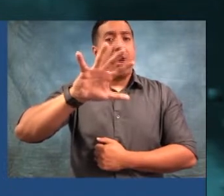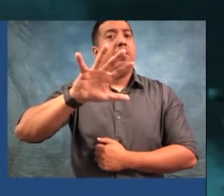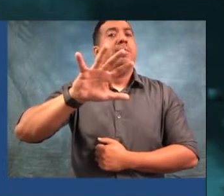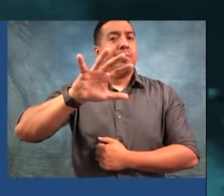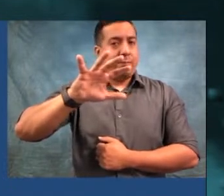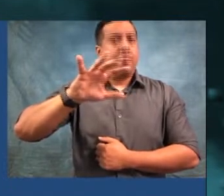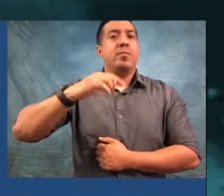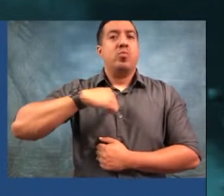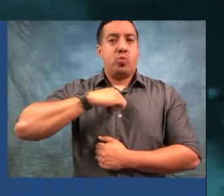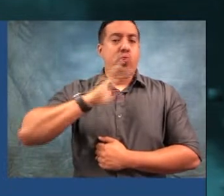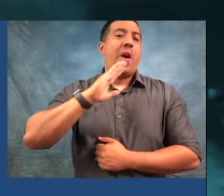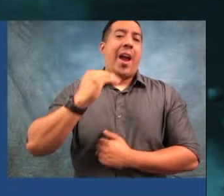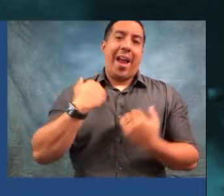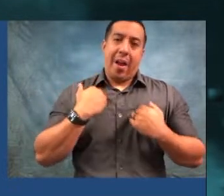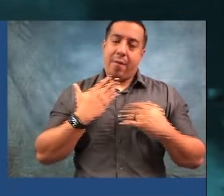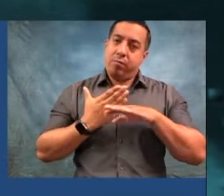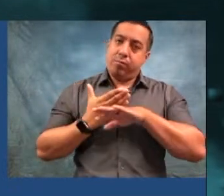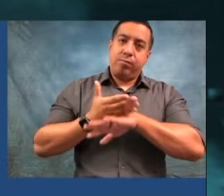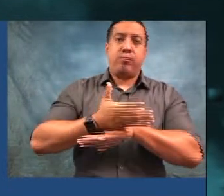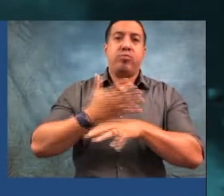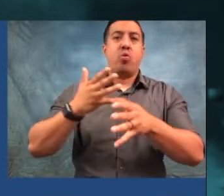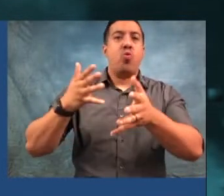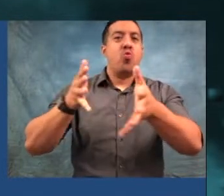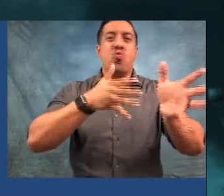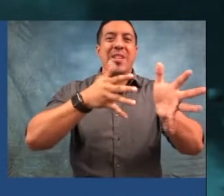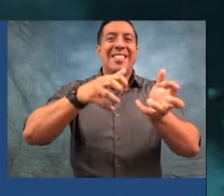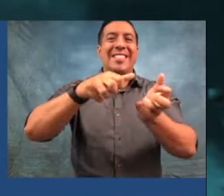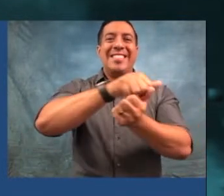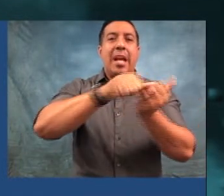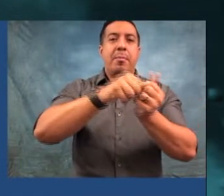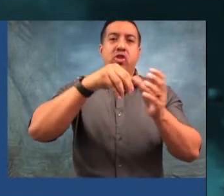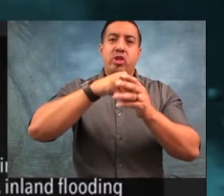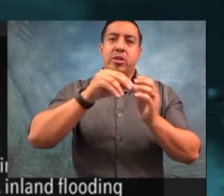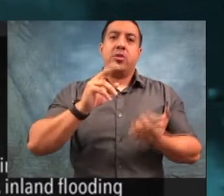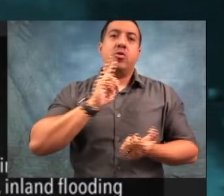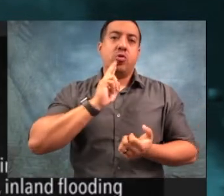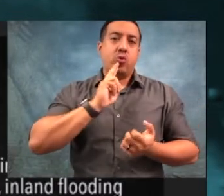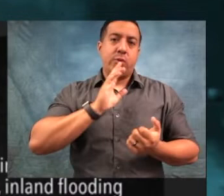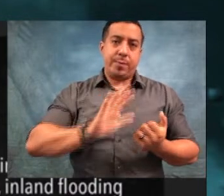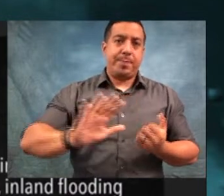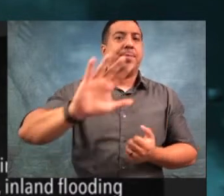no doubt we would have had significant wind damage across the city of Houston.